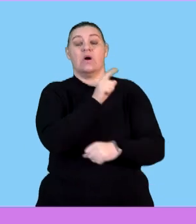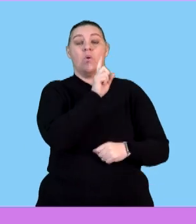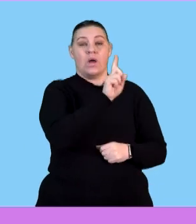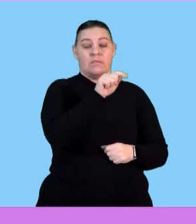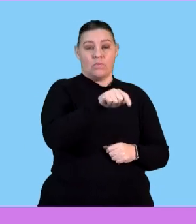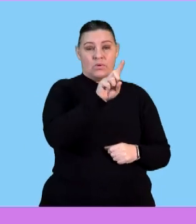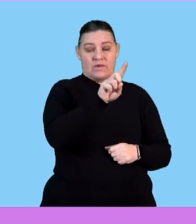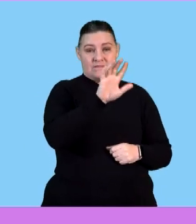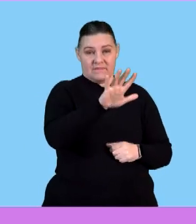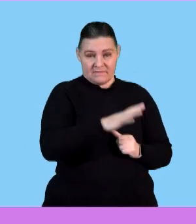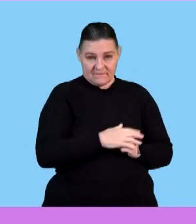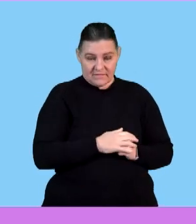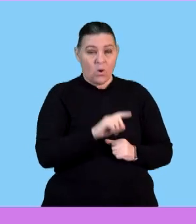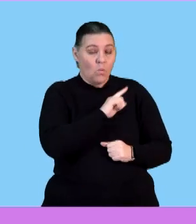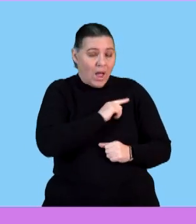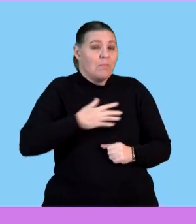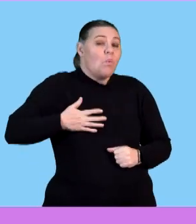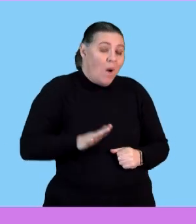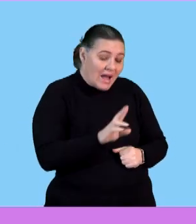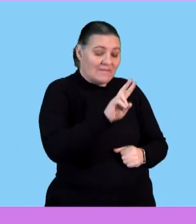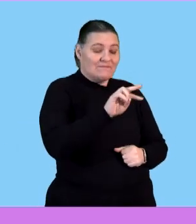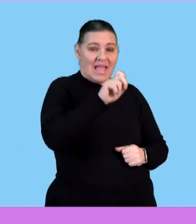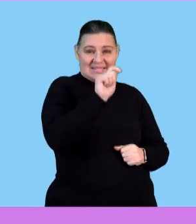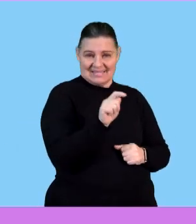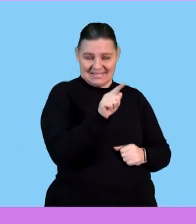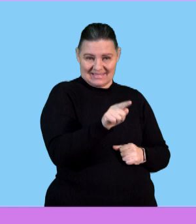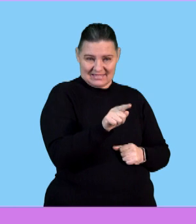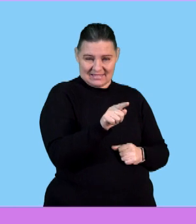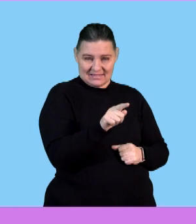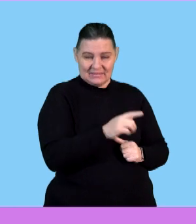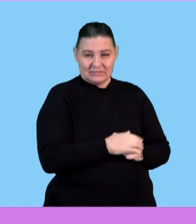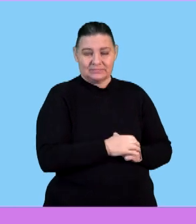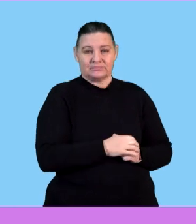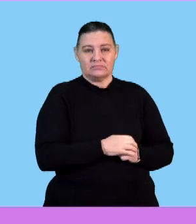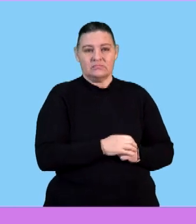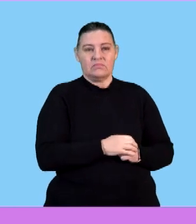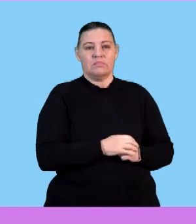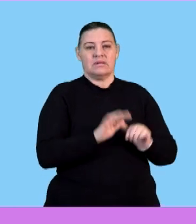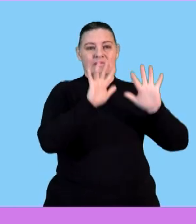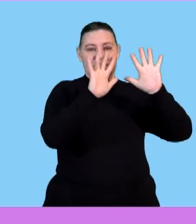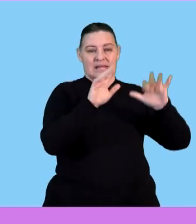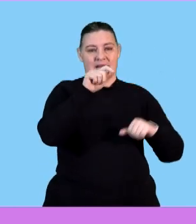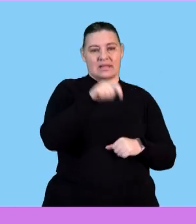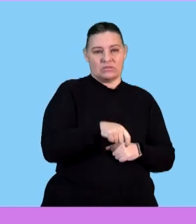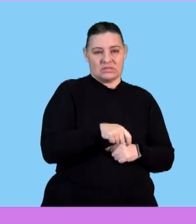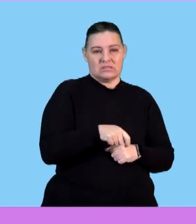by 1,15 to get the price including VAT,